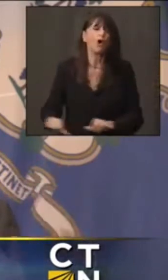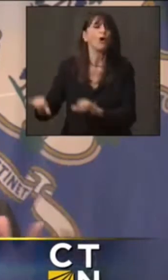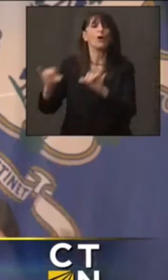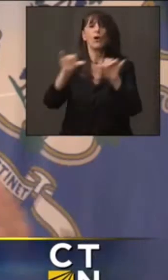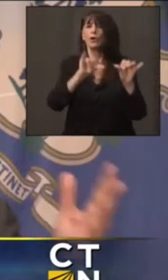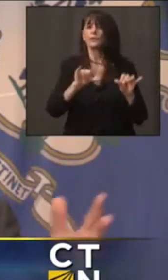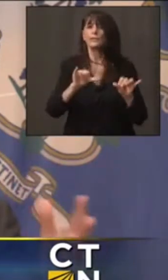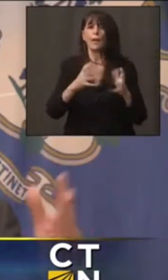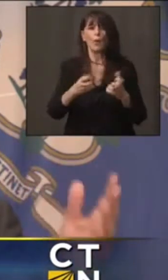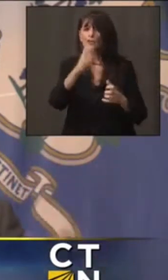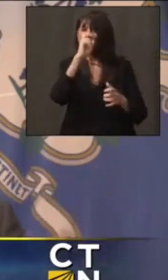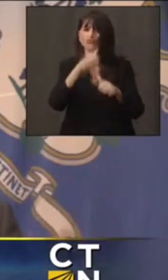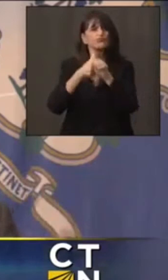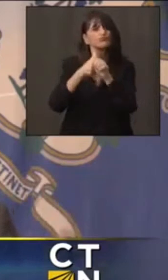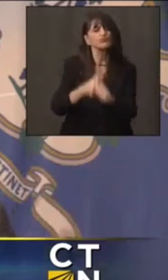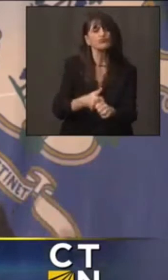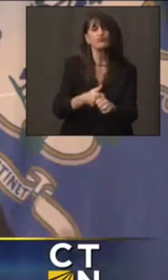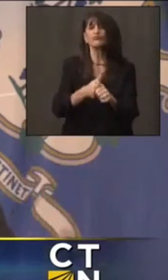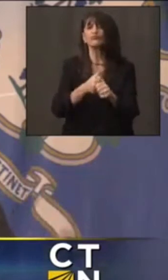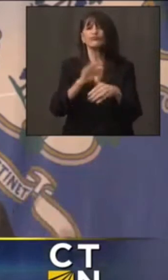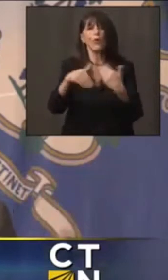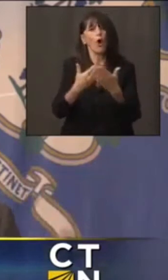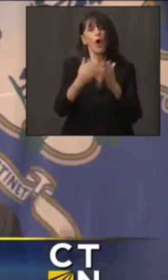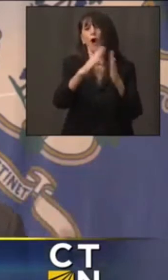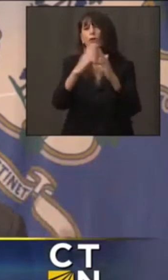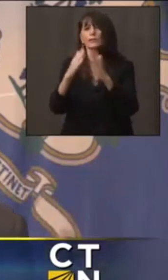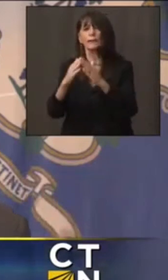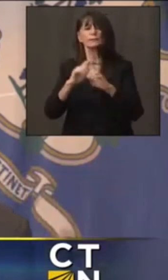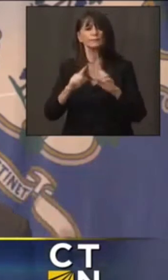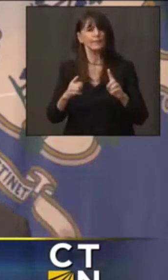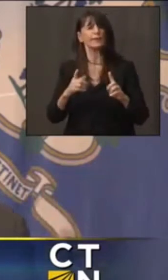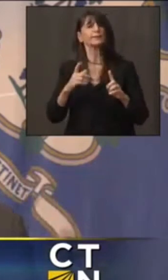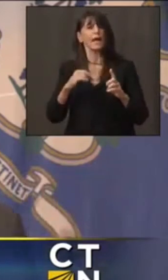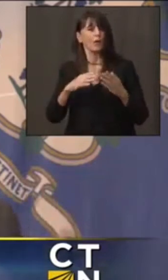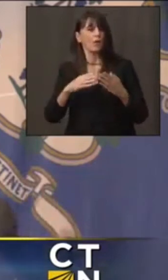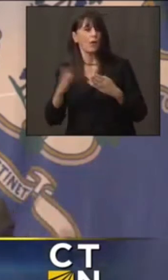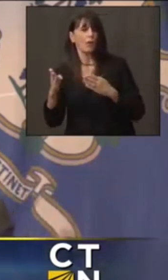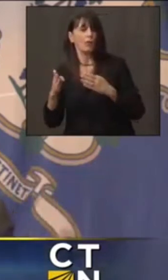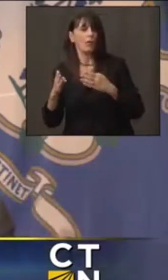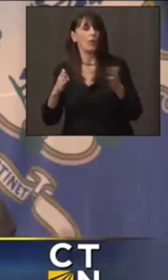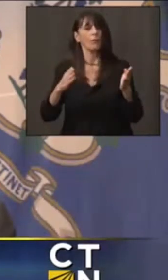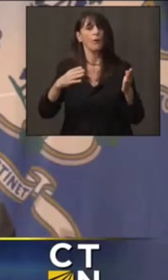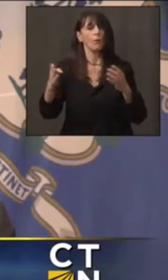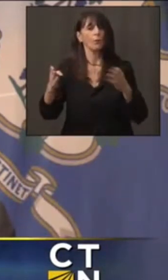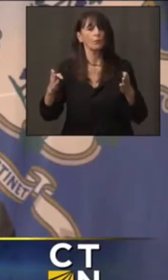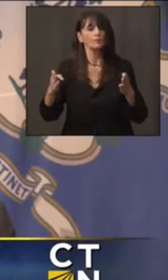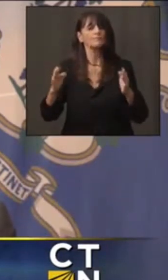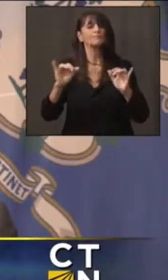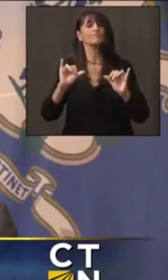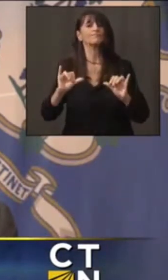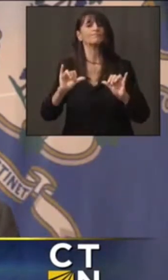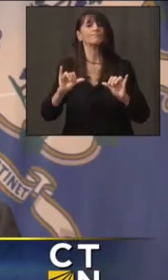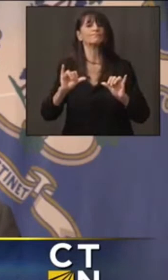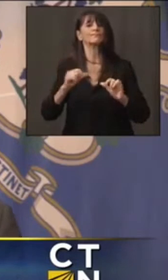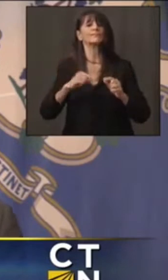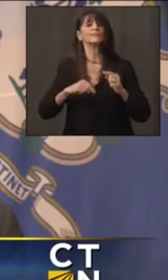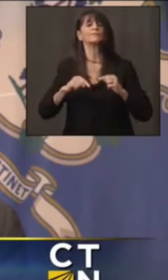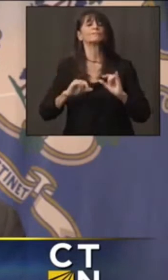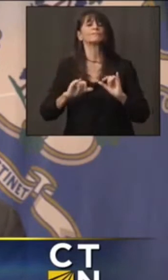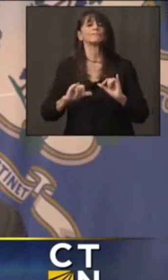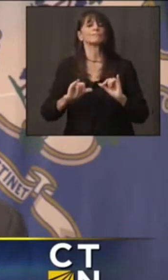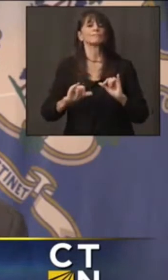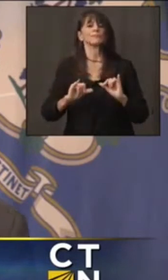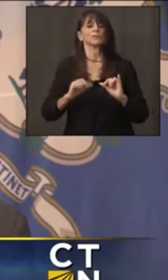fairly strict broadly across the board. Now as we're opening up, we're on the inverse of that calculation.